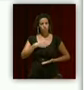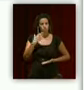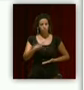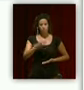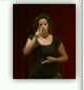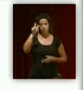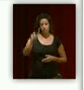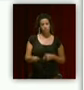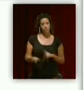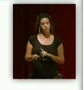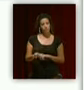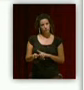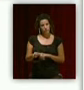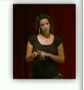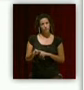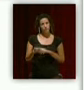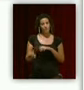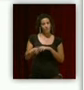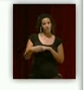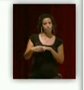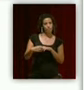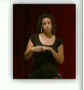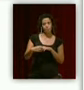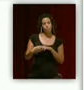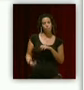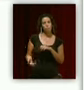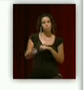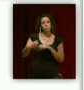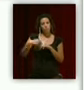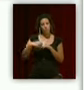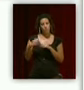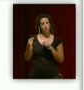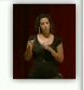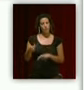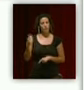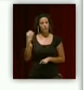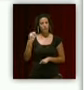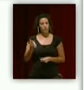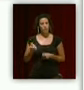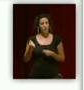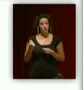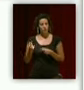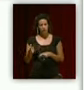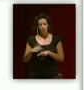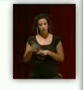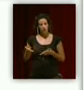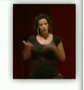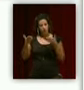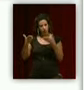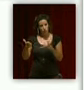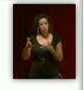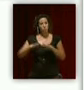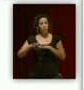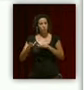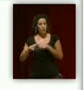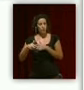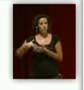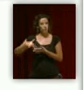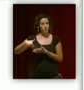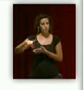so the speaker. It's a simulated orthesis that can help the person walk.